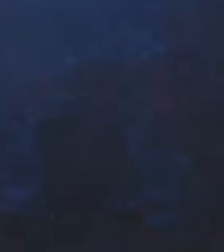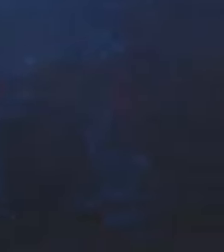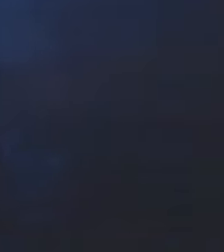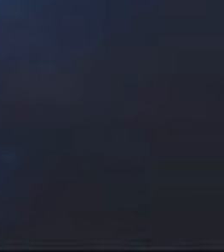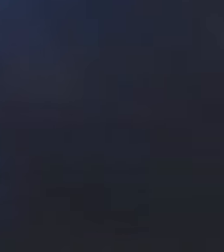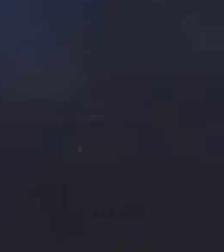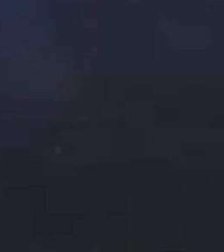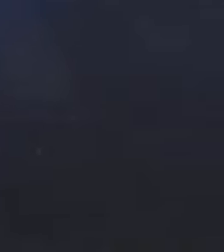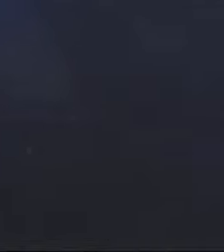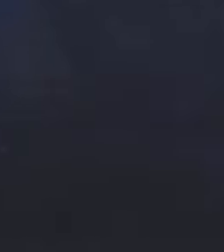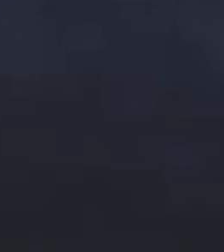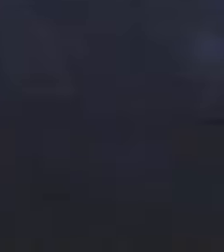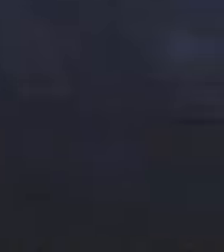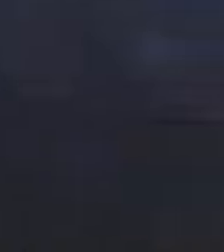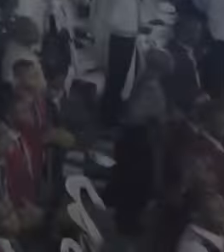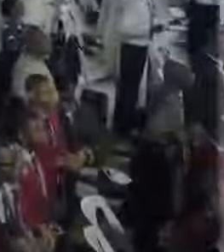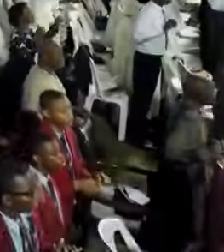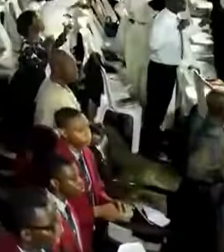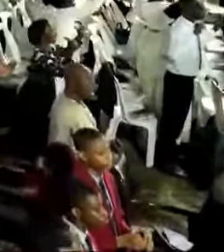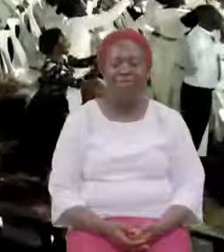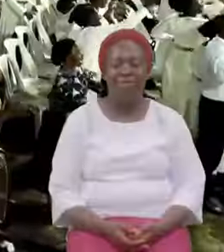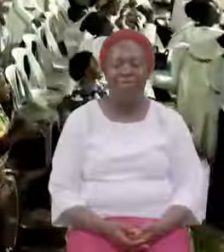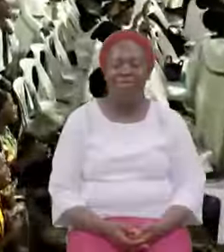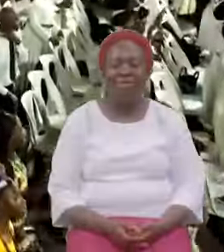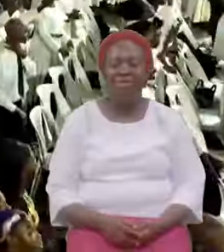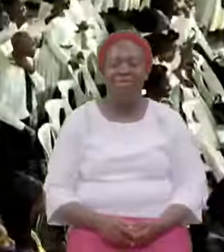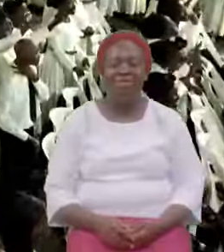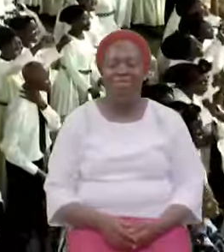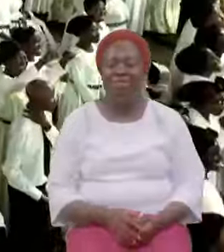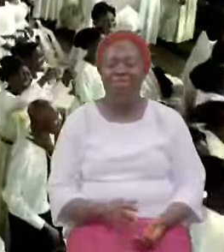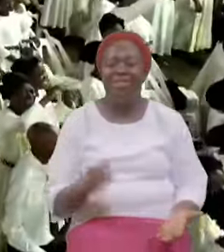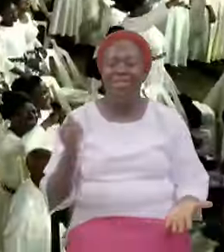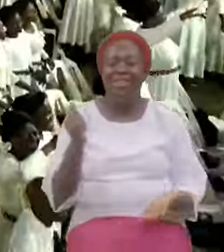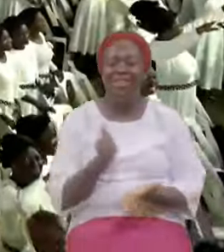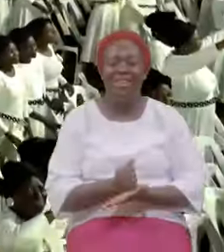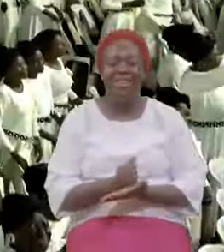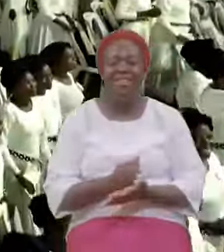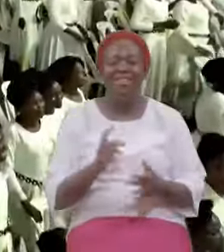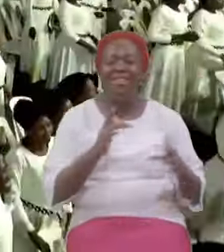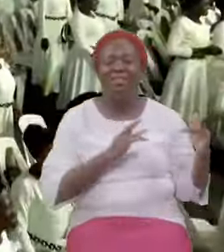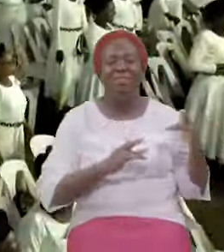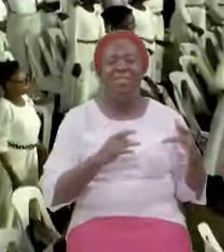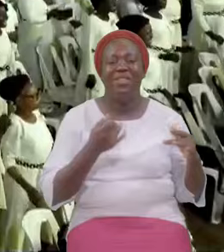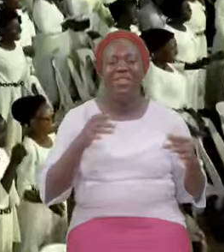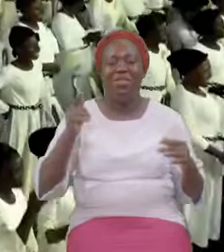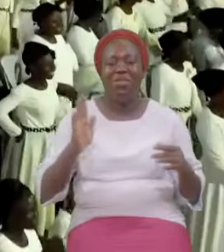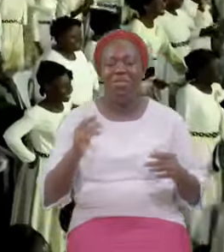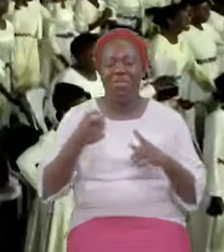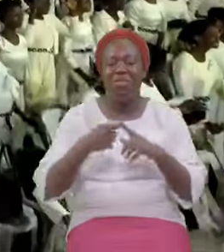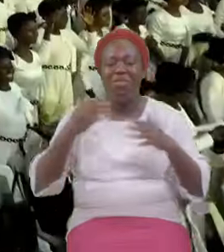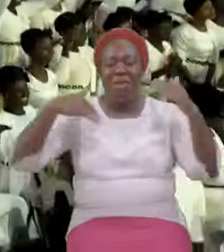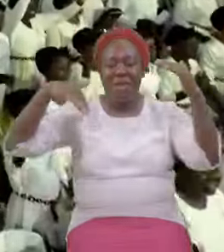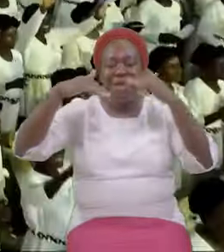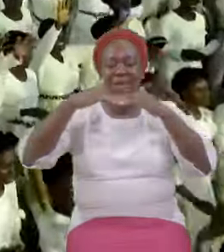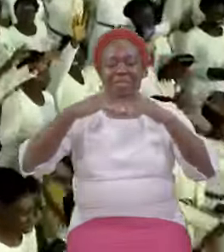Your time has come. The mercy of God from heaven will rewrite